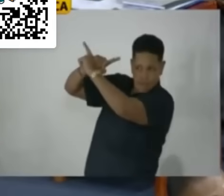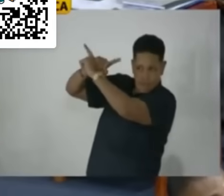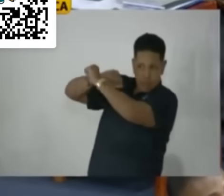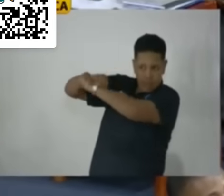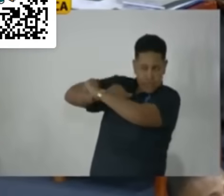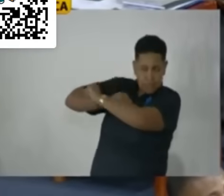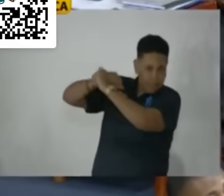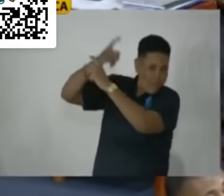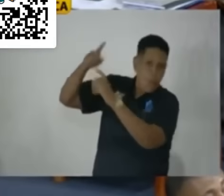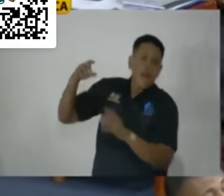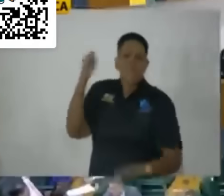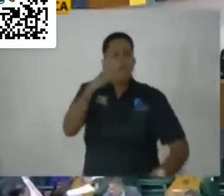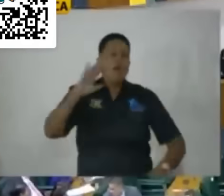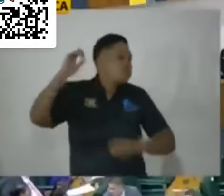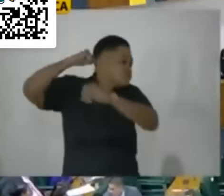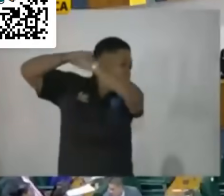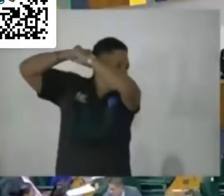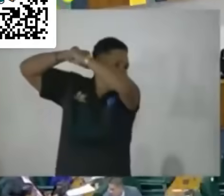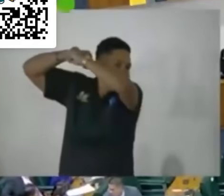for the executive.